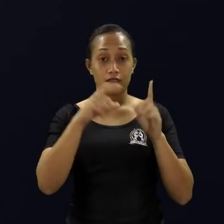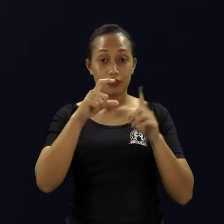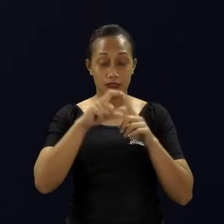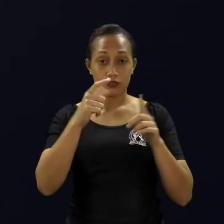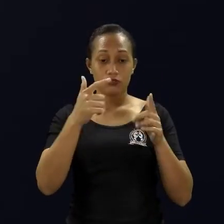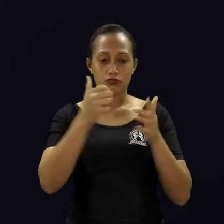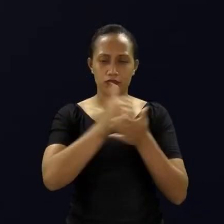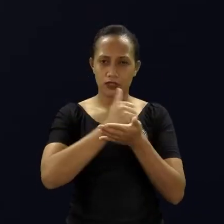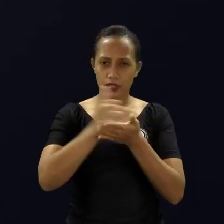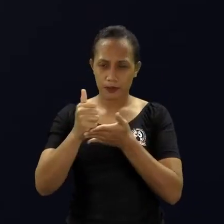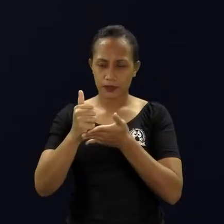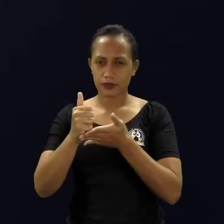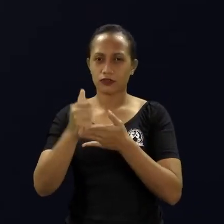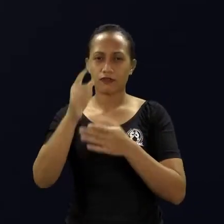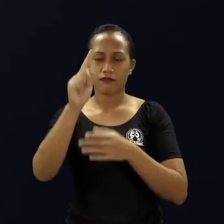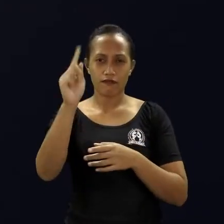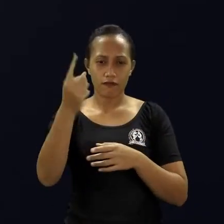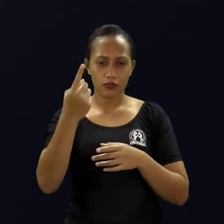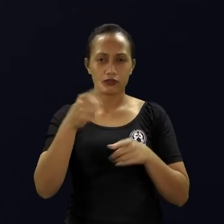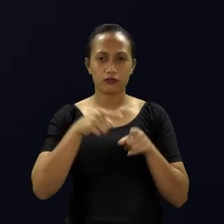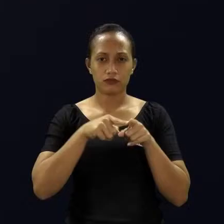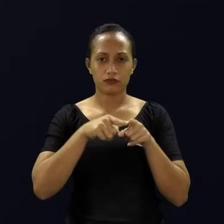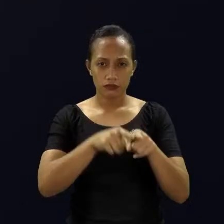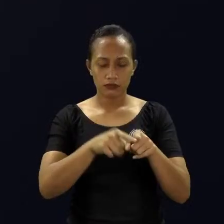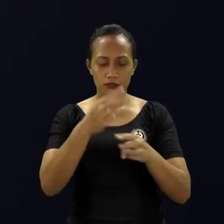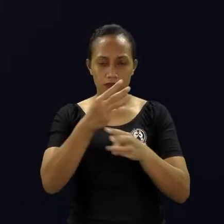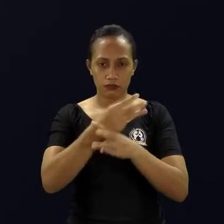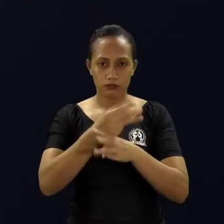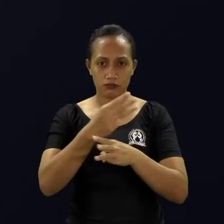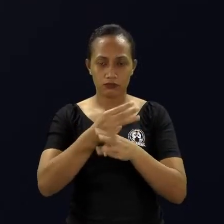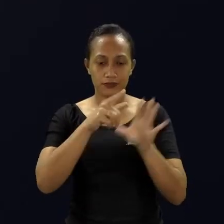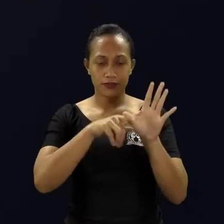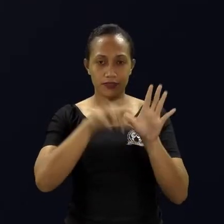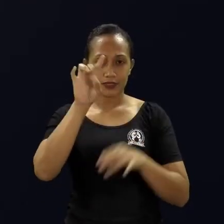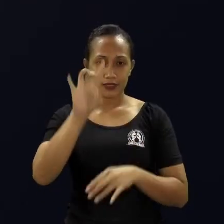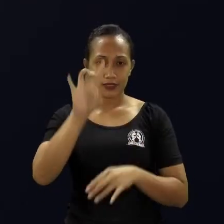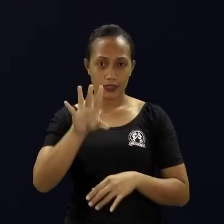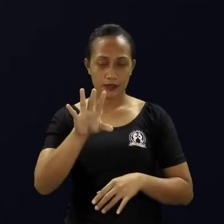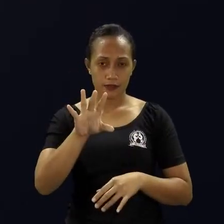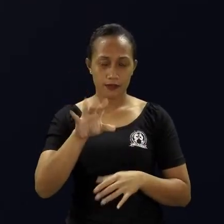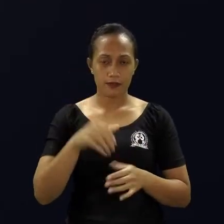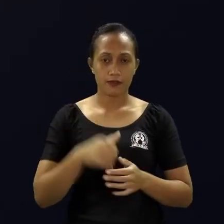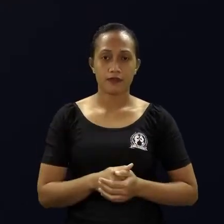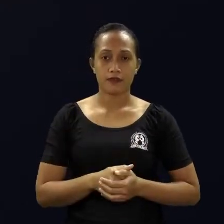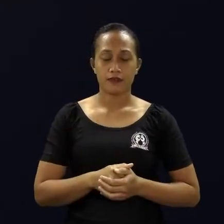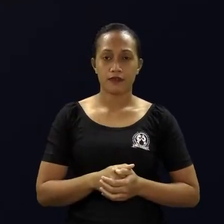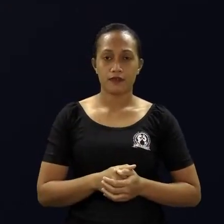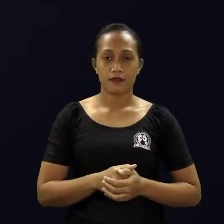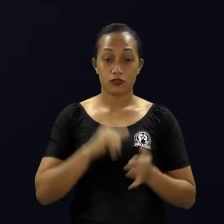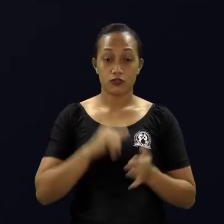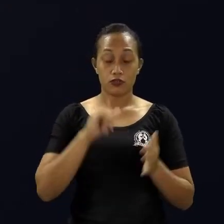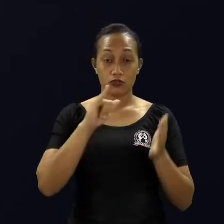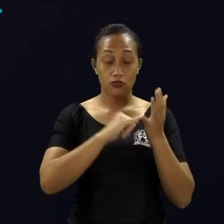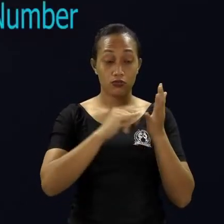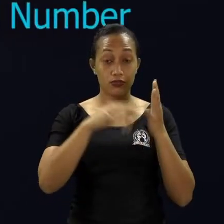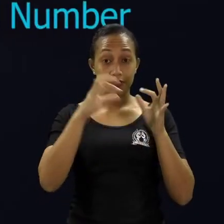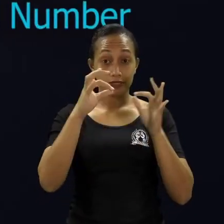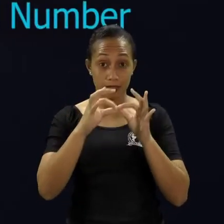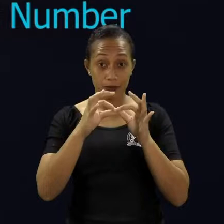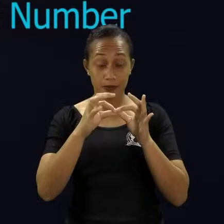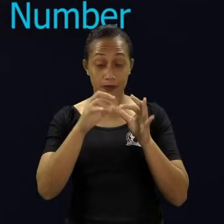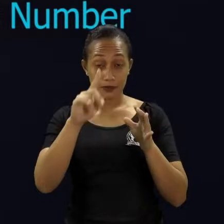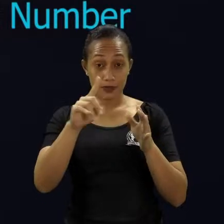and operations o le ala fua mua lava lea o le matematika tausanga 10 o le substrand,